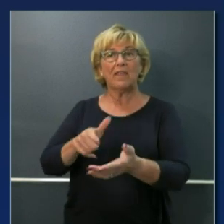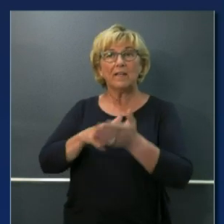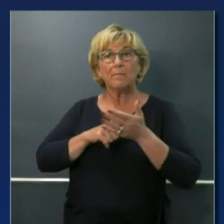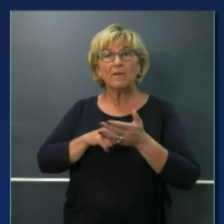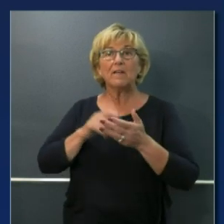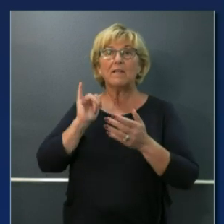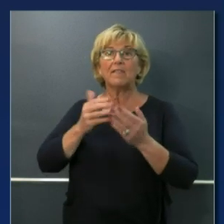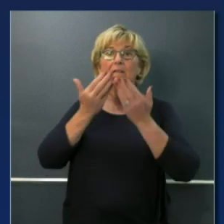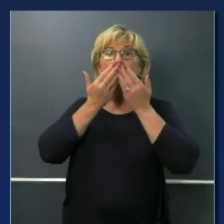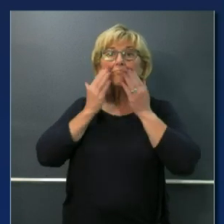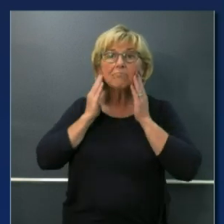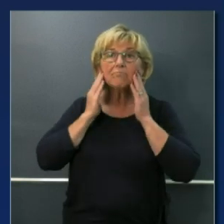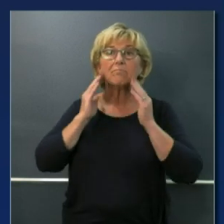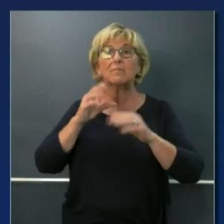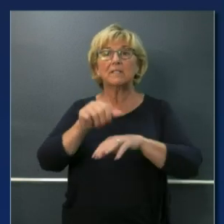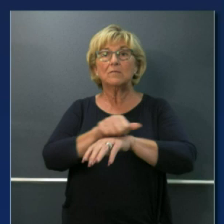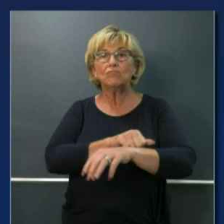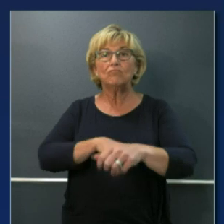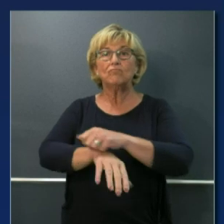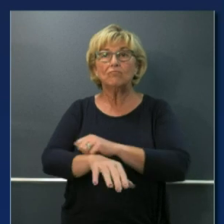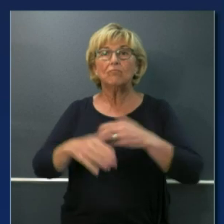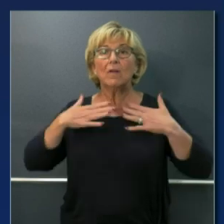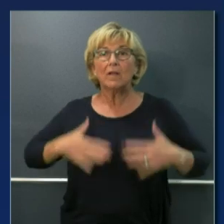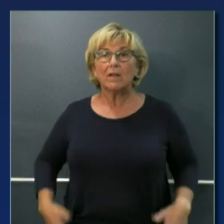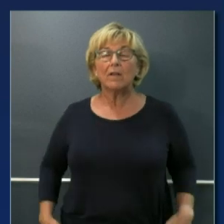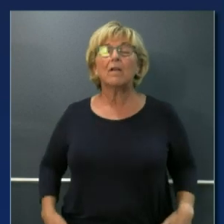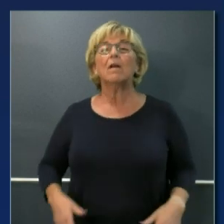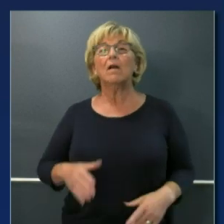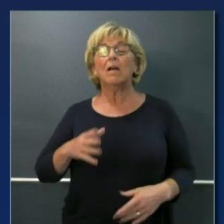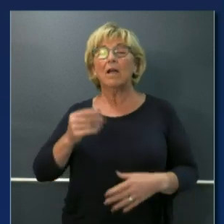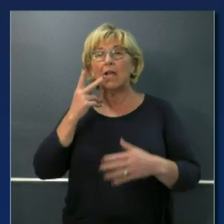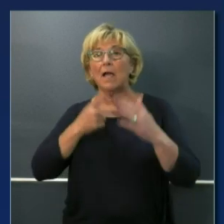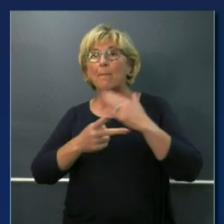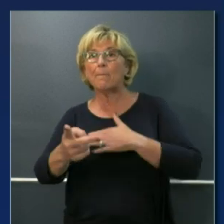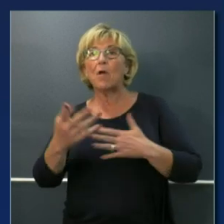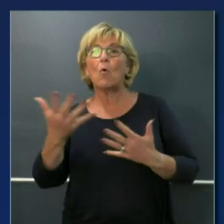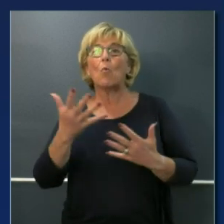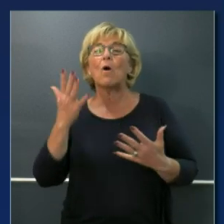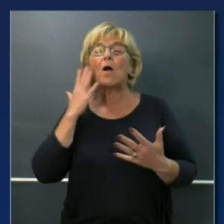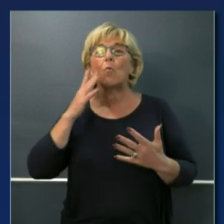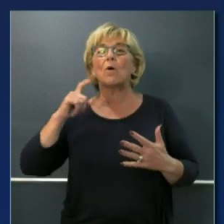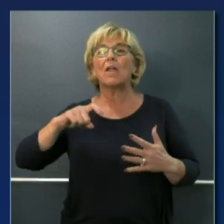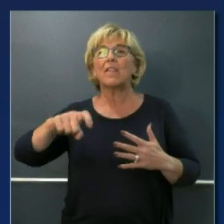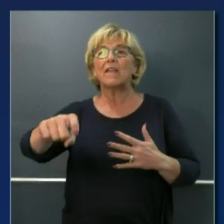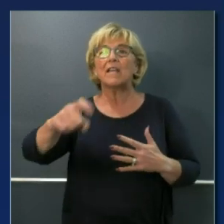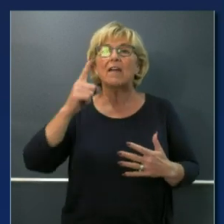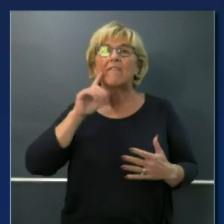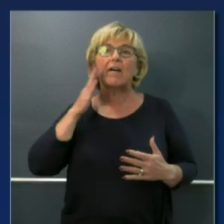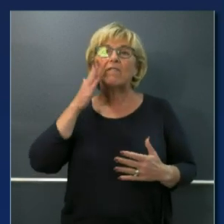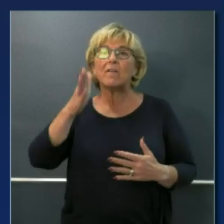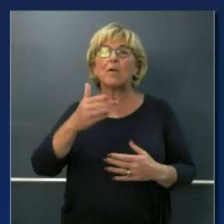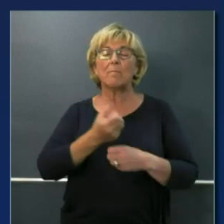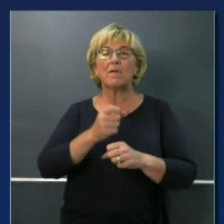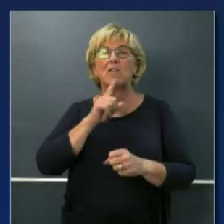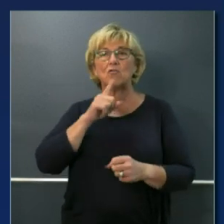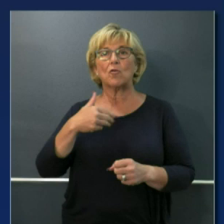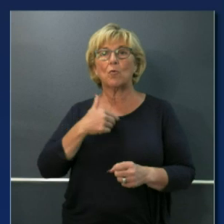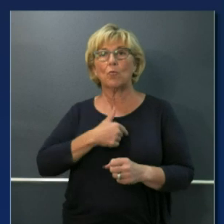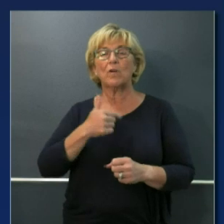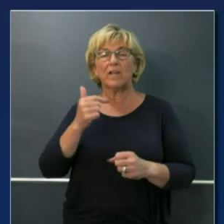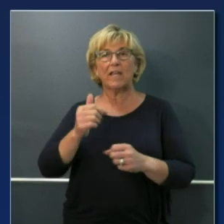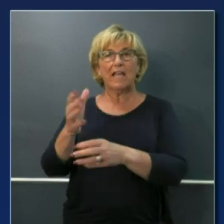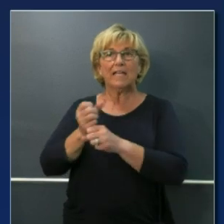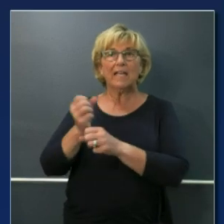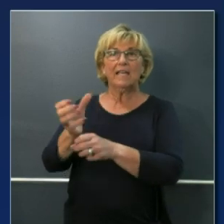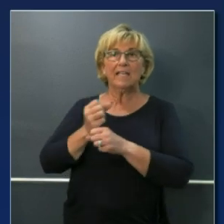existing environment, the existing conditions that we're in, but also anticipating what the needs will be for the future and being sure that we're confident we can secure